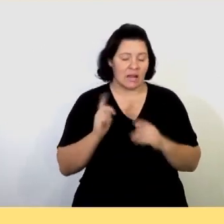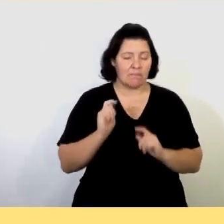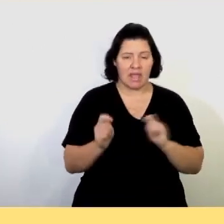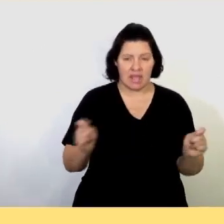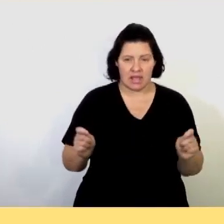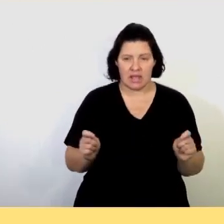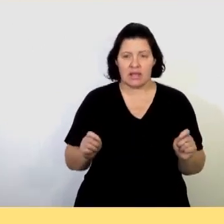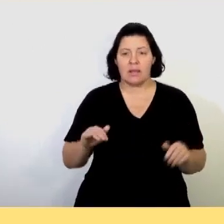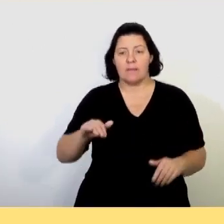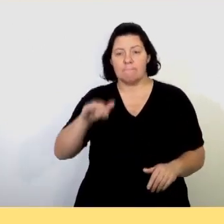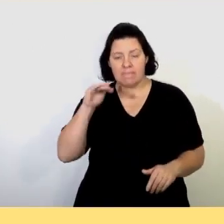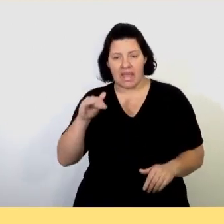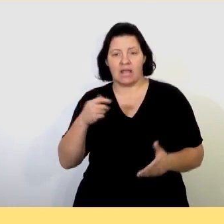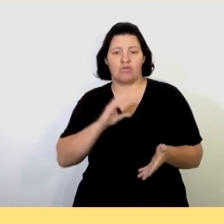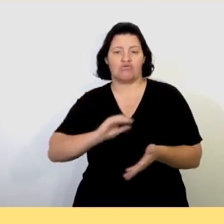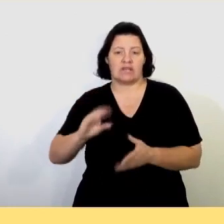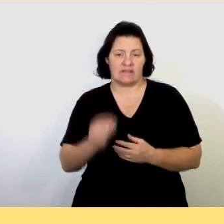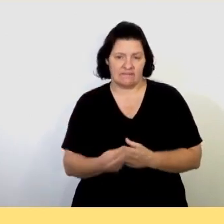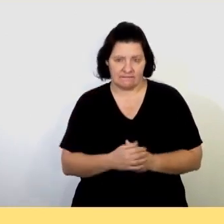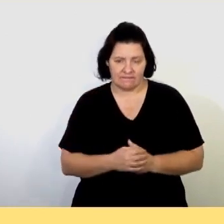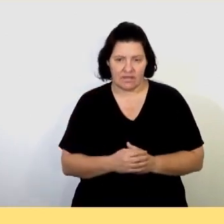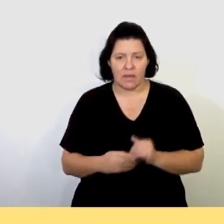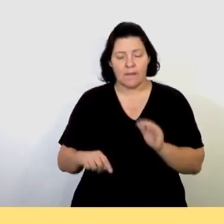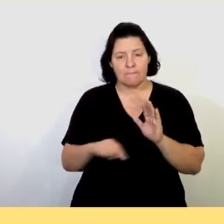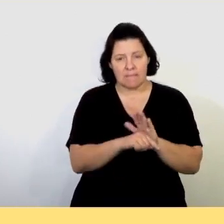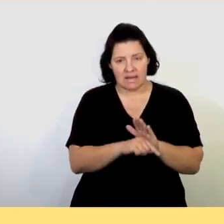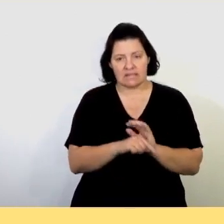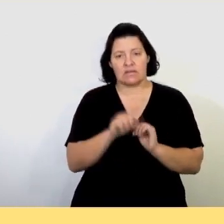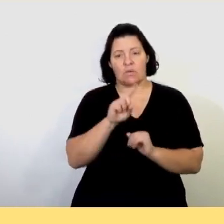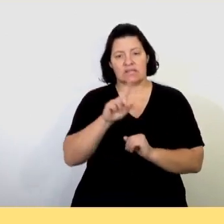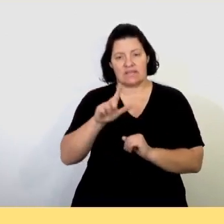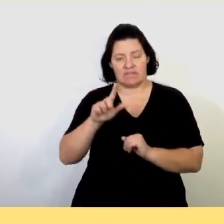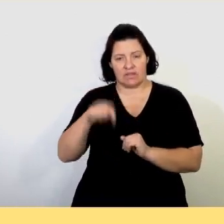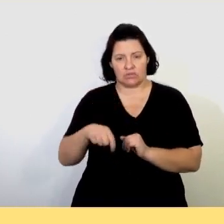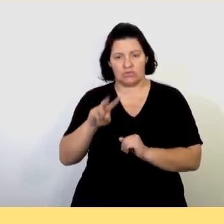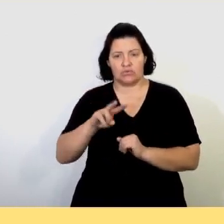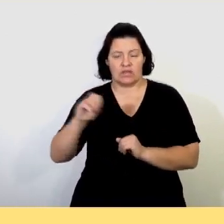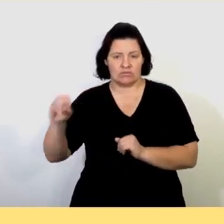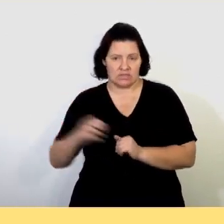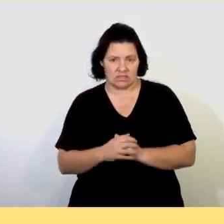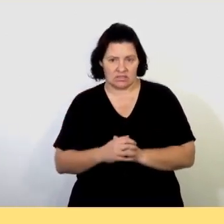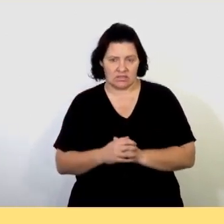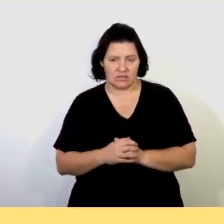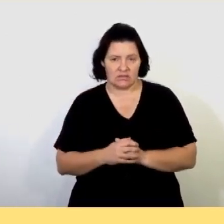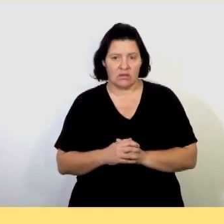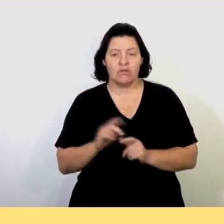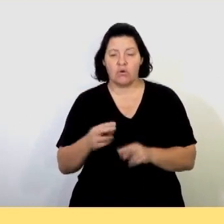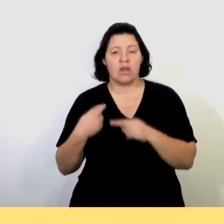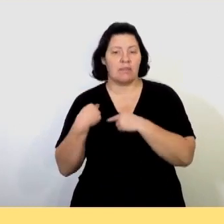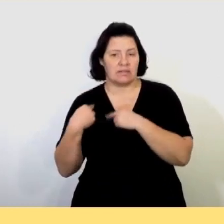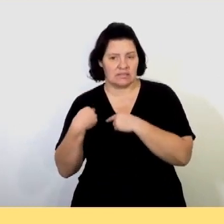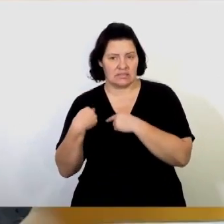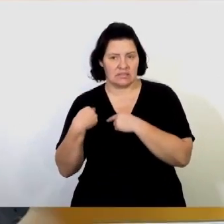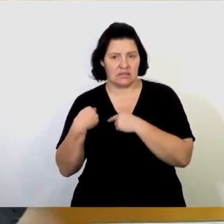dealing with payments, bank is credited, minus 17,200. That means